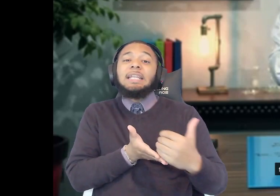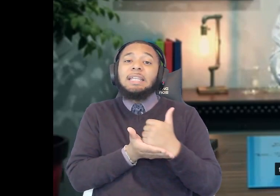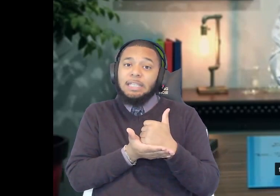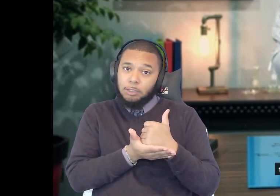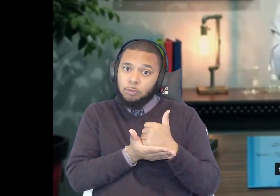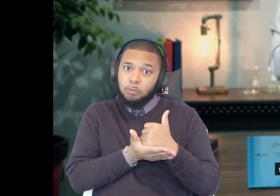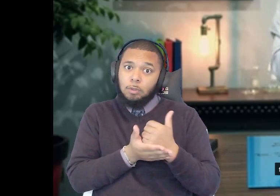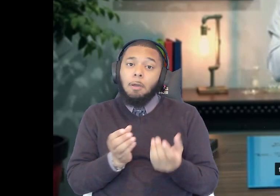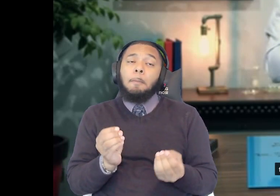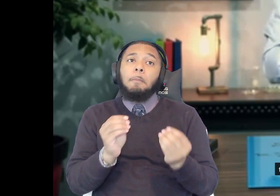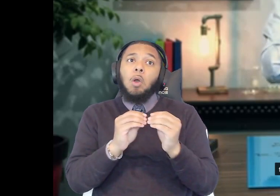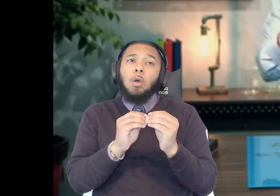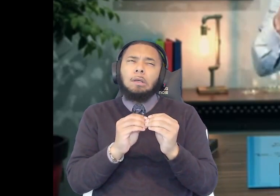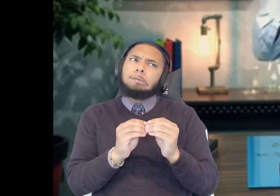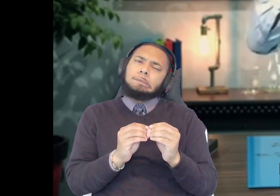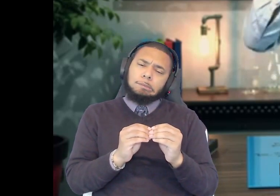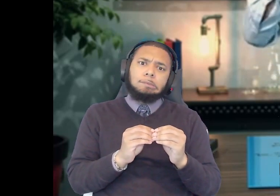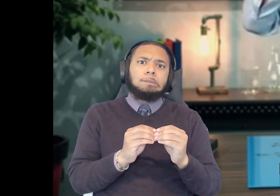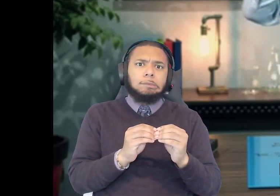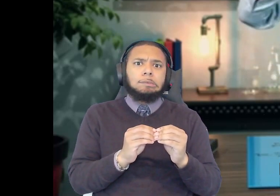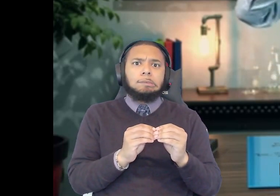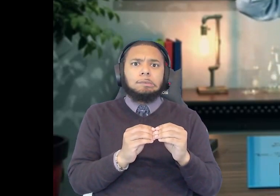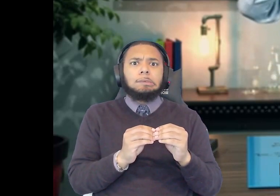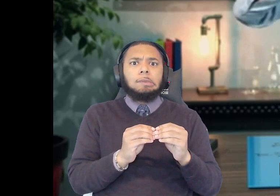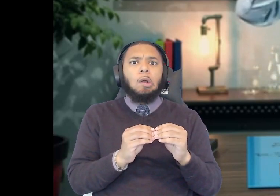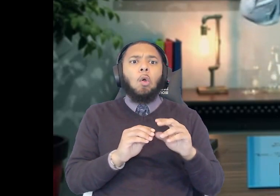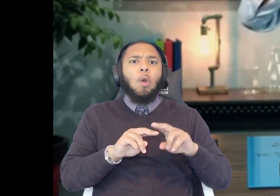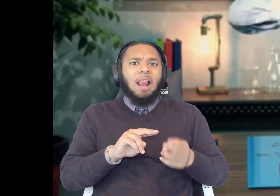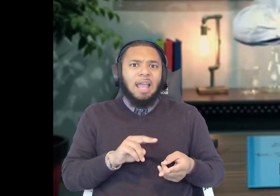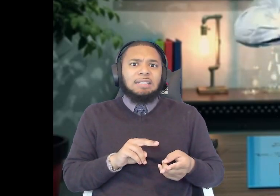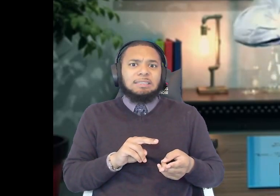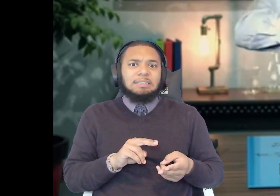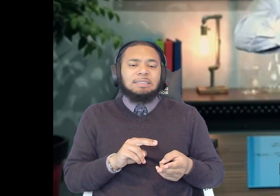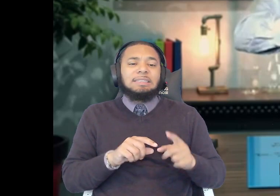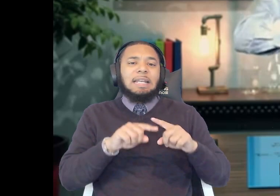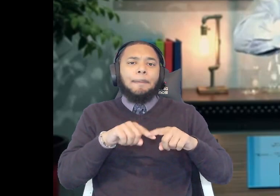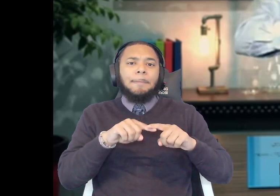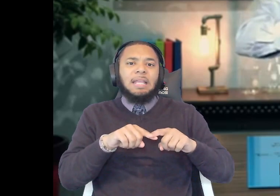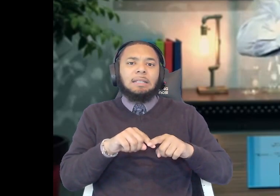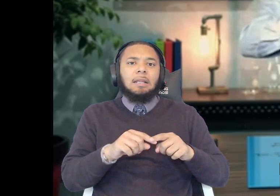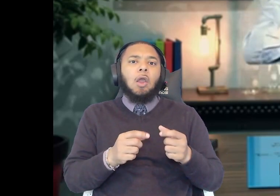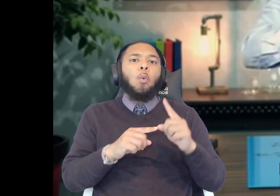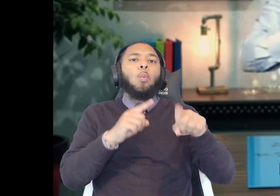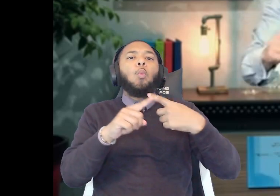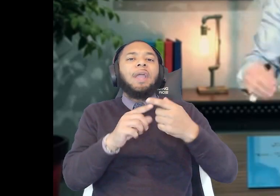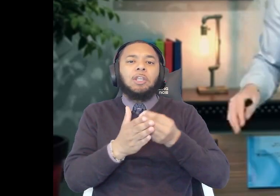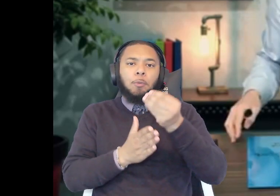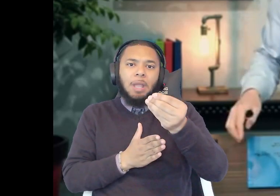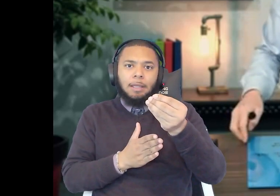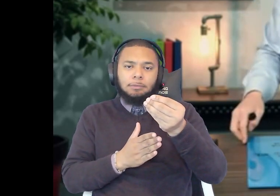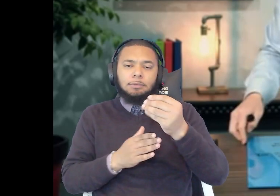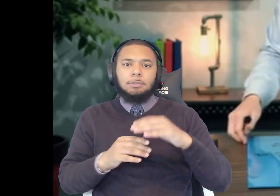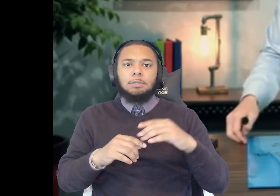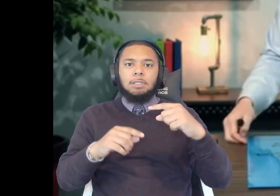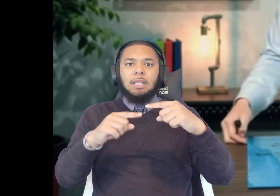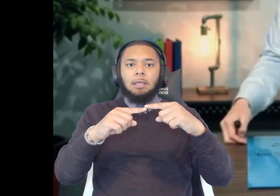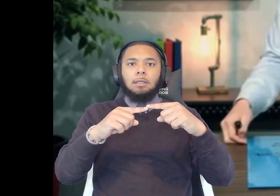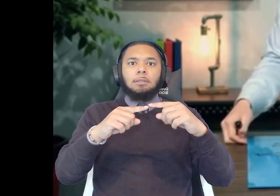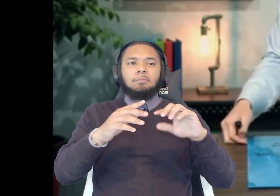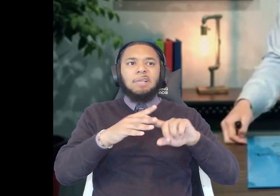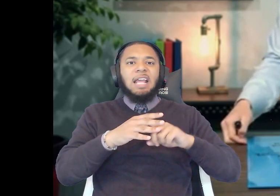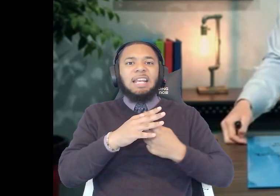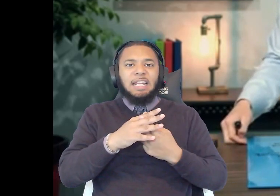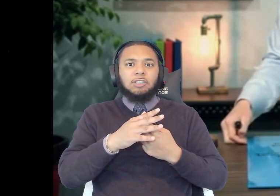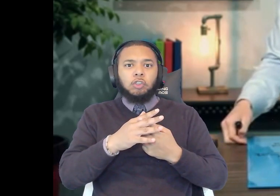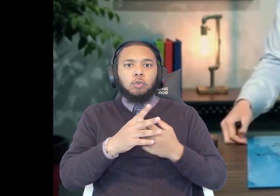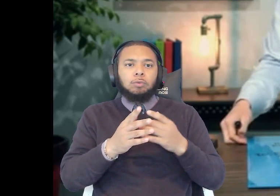on a bond or less on a bond depending on whether you buy below the initial purchase price or above the initial purchase price, which is called the